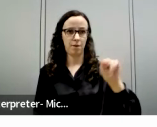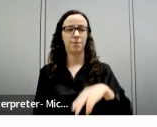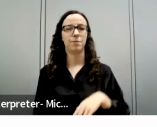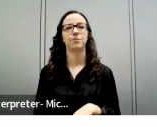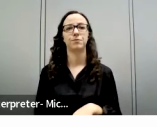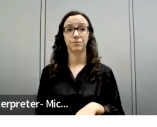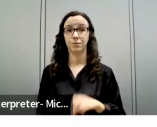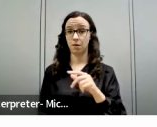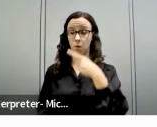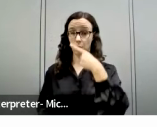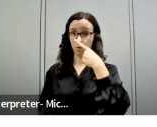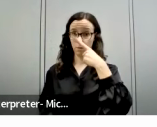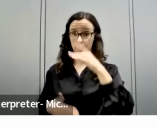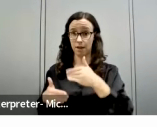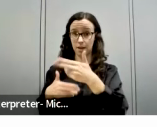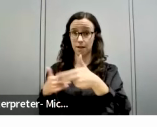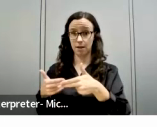Stephanie, can we move on to the next slide?